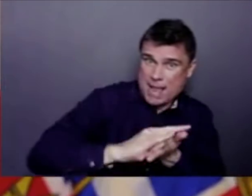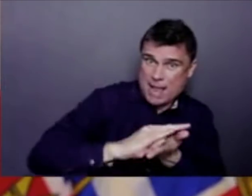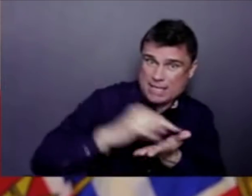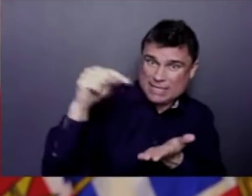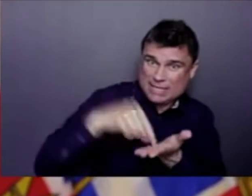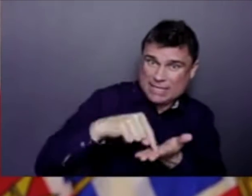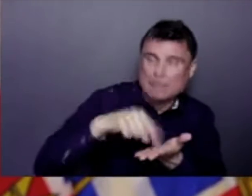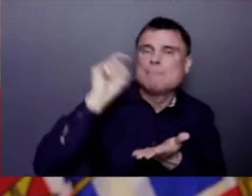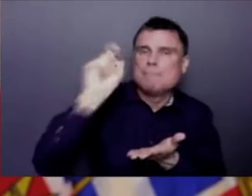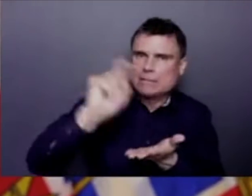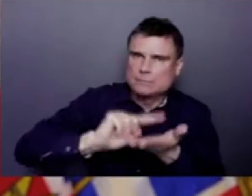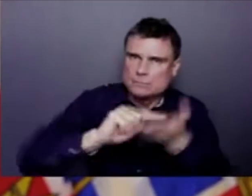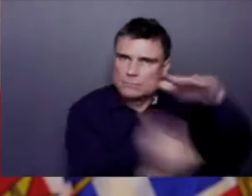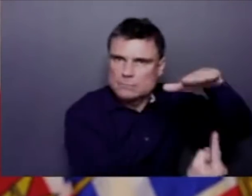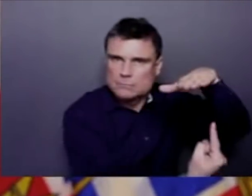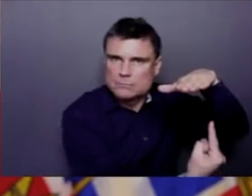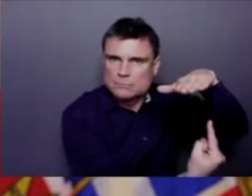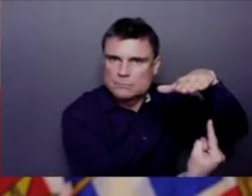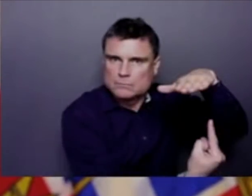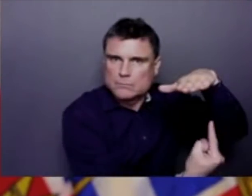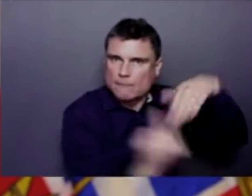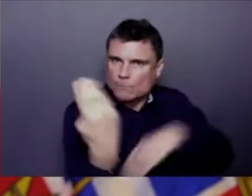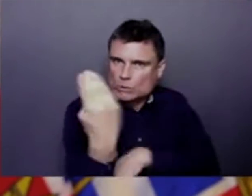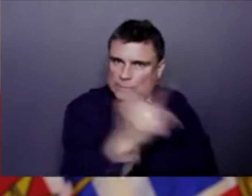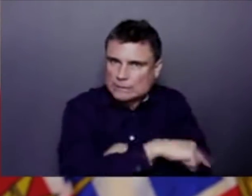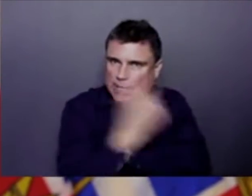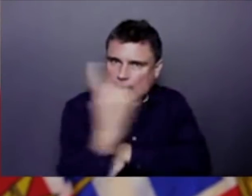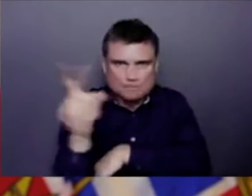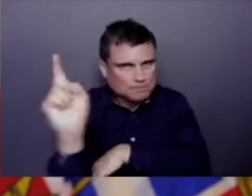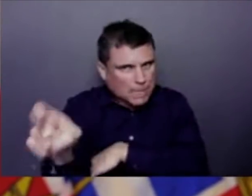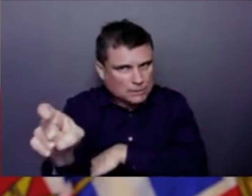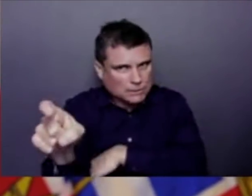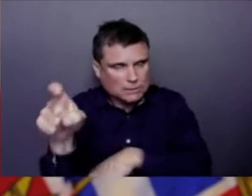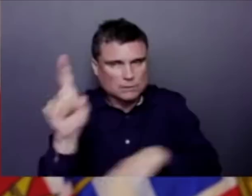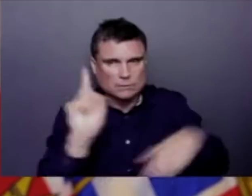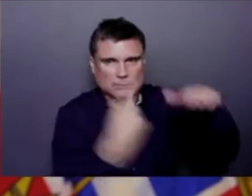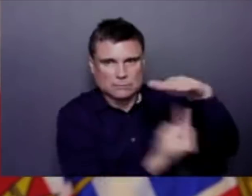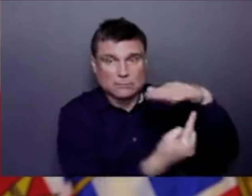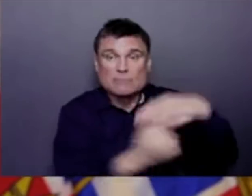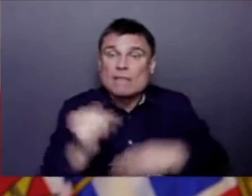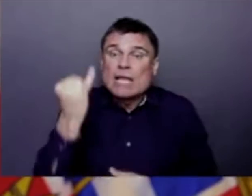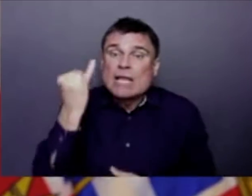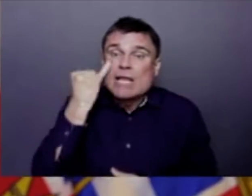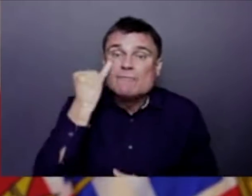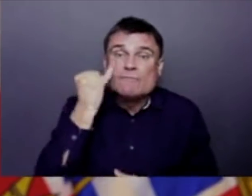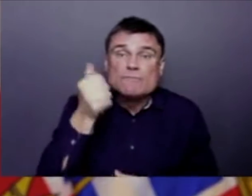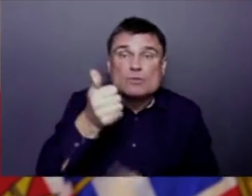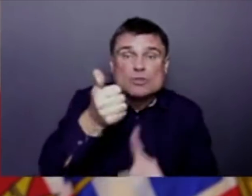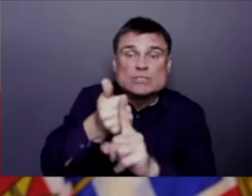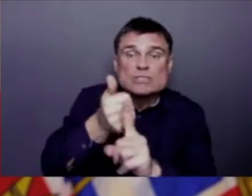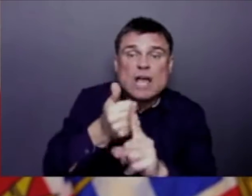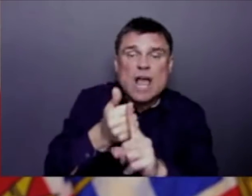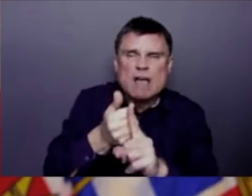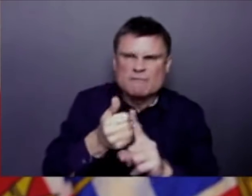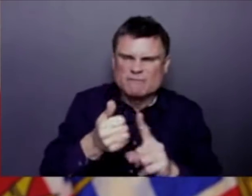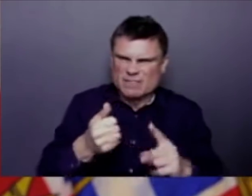public health to get tested. This is incredibly important, and it reinforces the quarantine measures that we